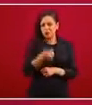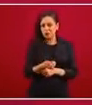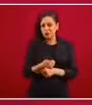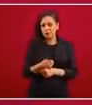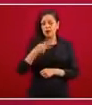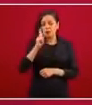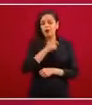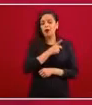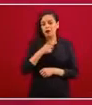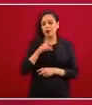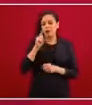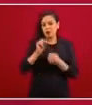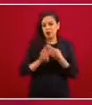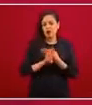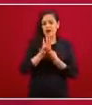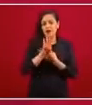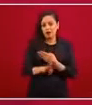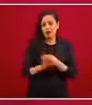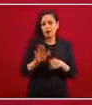human, but let's